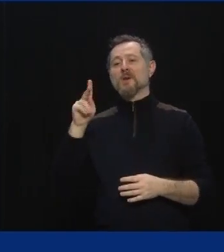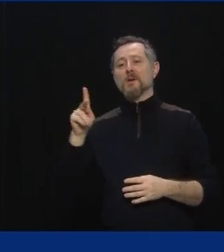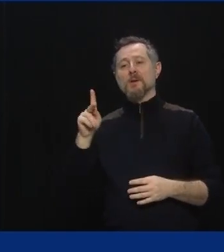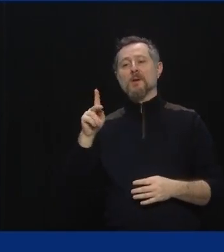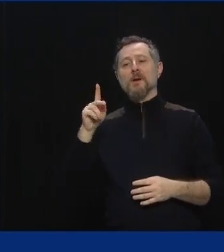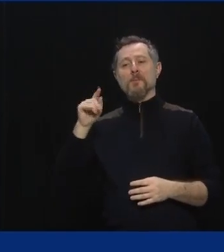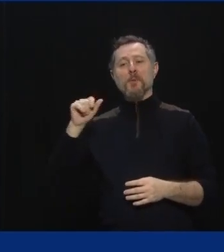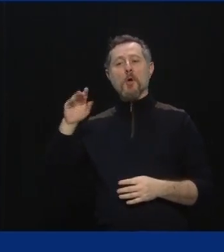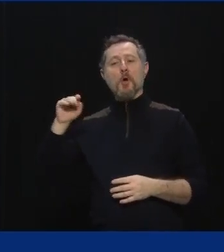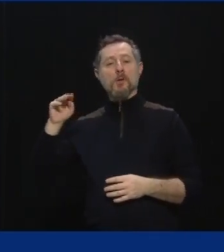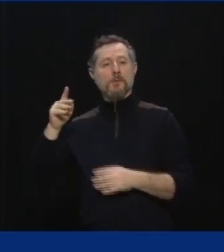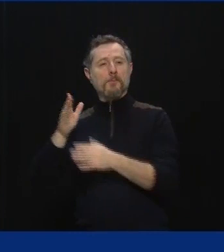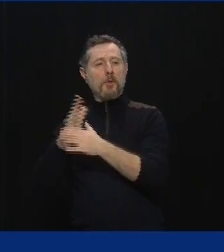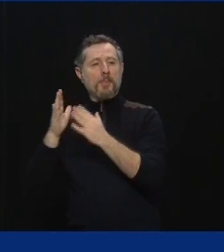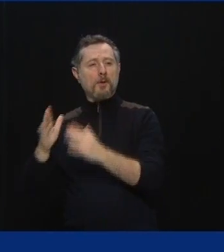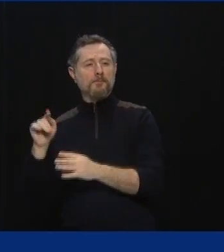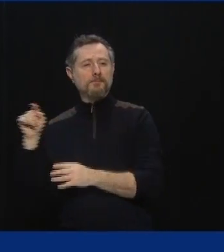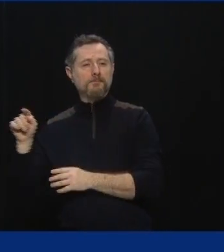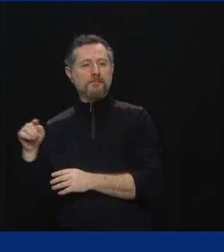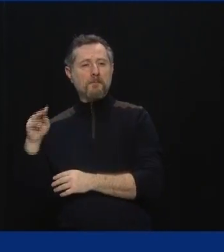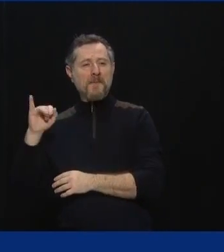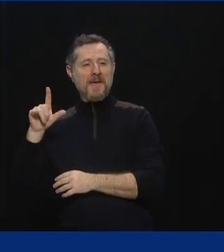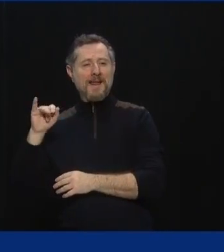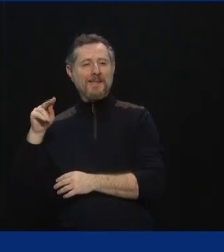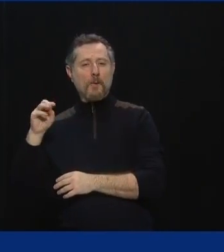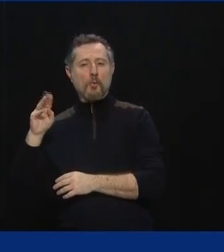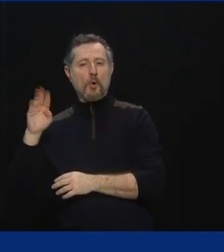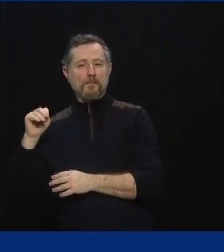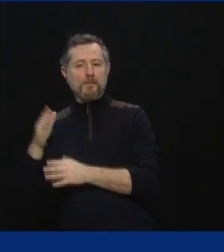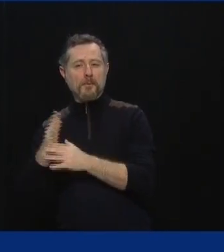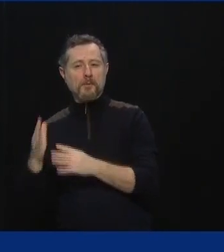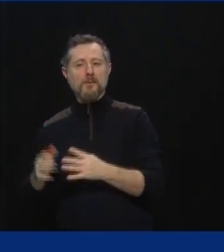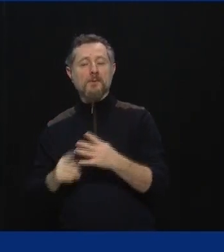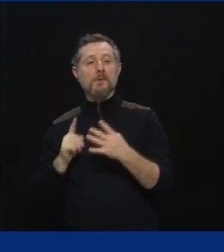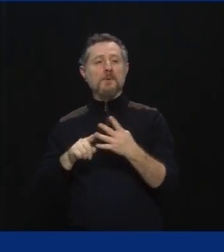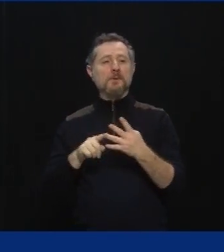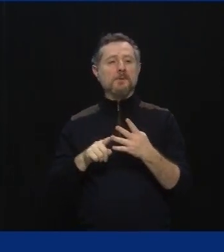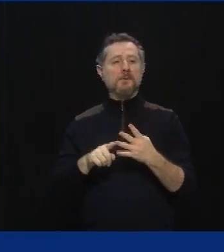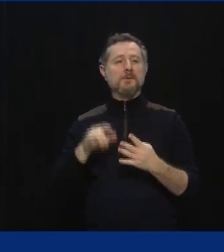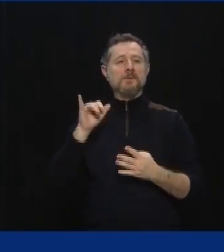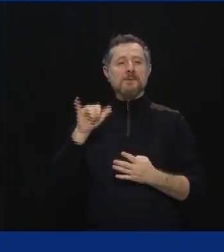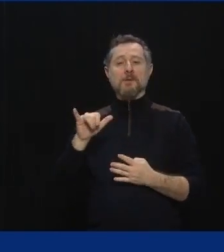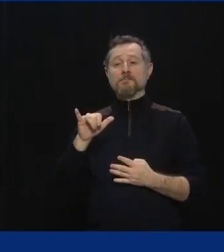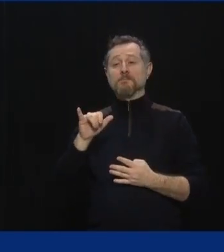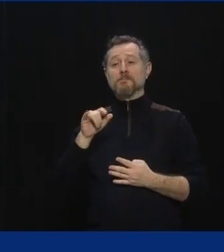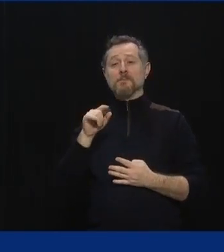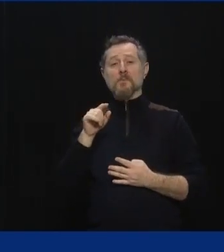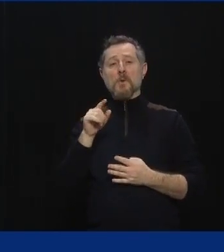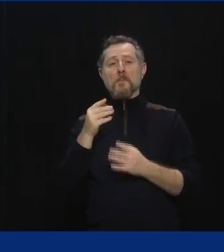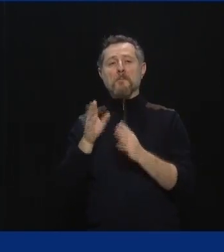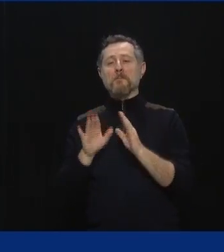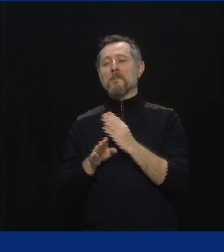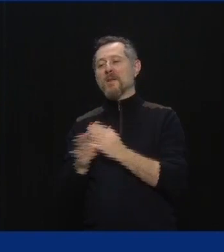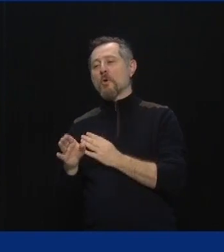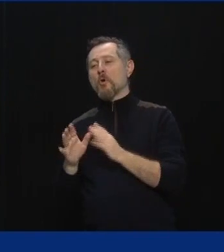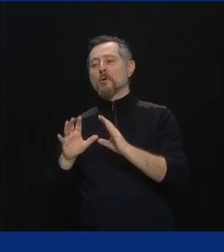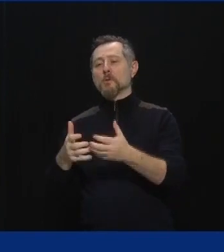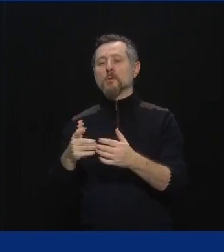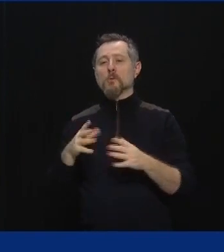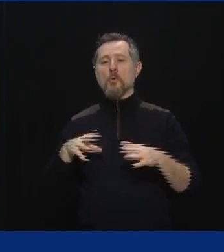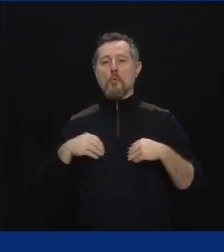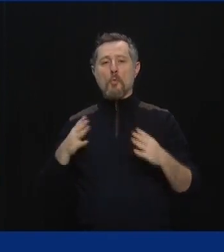Vantage Airport Group, American III, that's our minority-owned 30% investor at Terminal 6, and